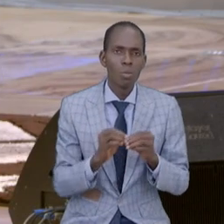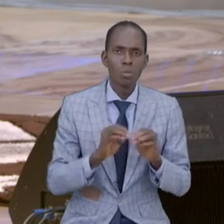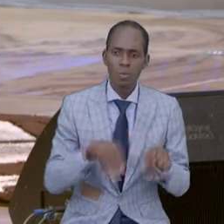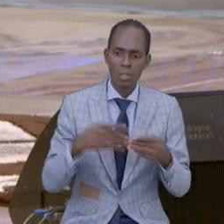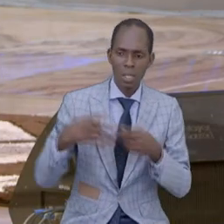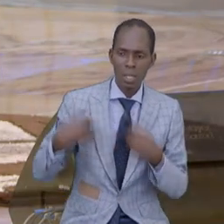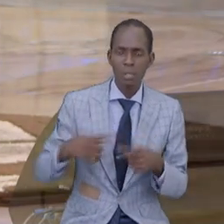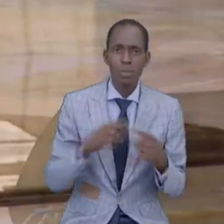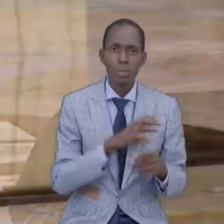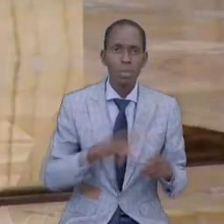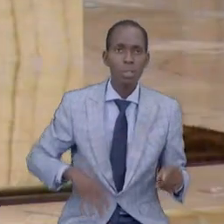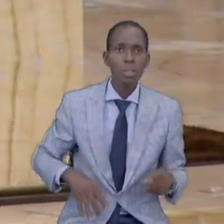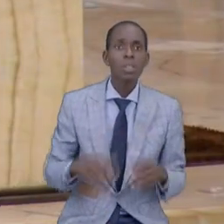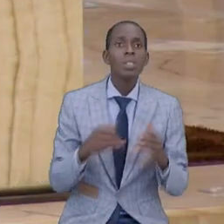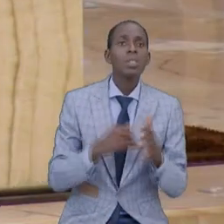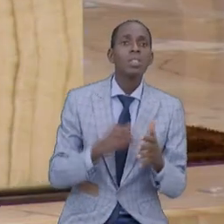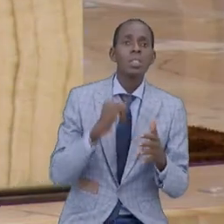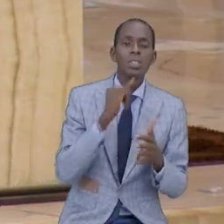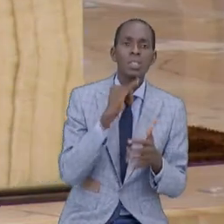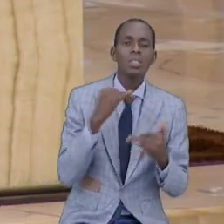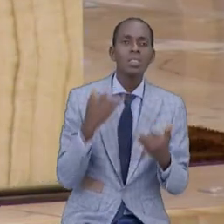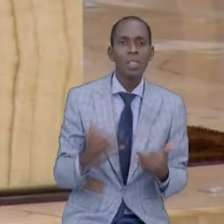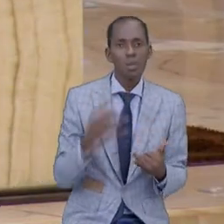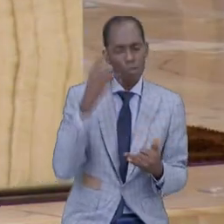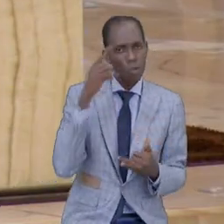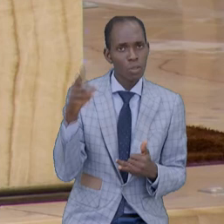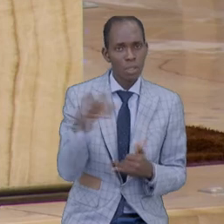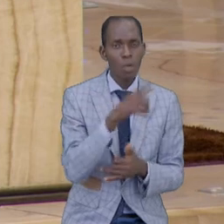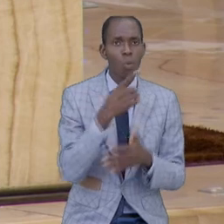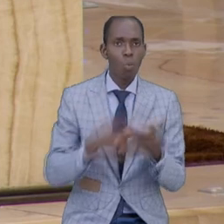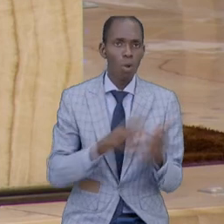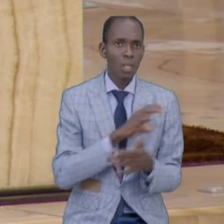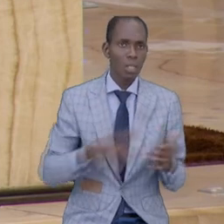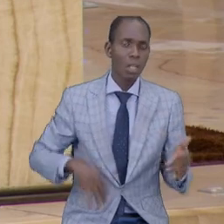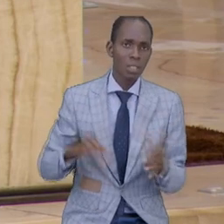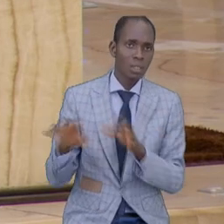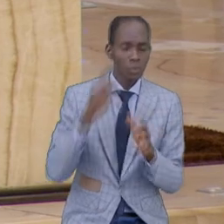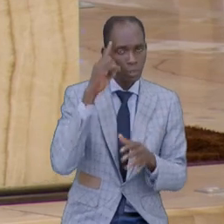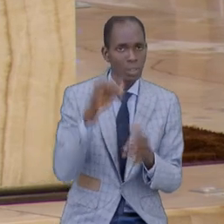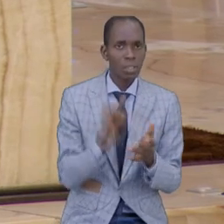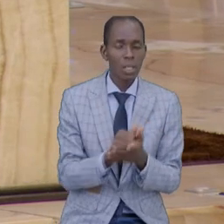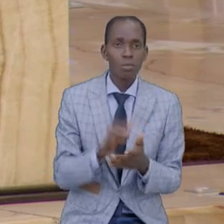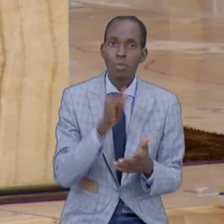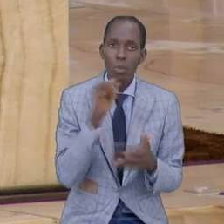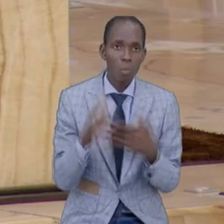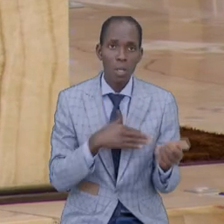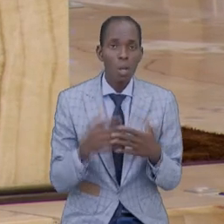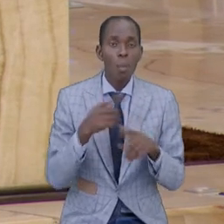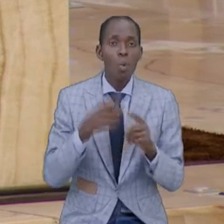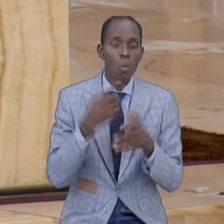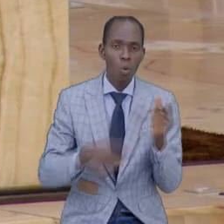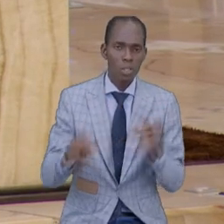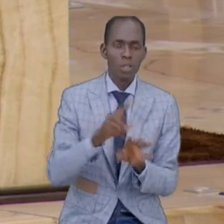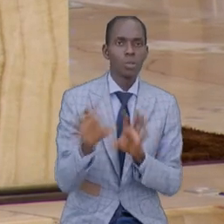them what Christ has done that matters. It is what they do, the